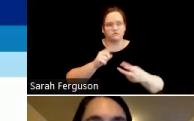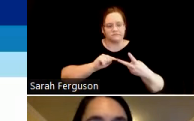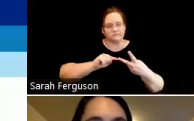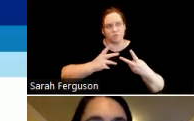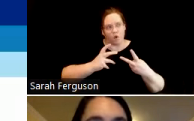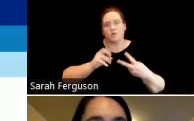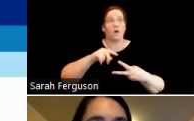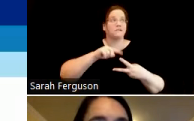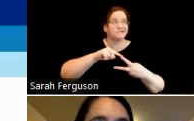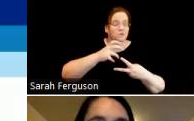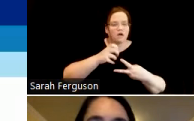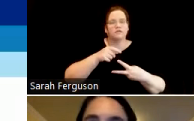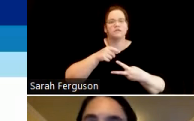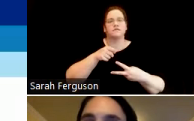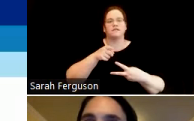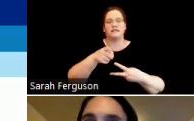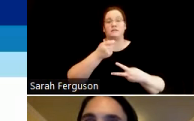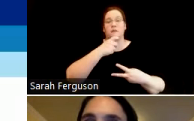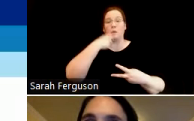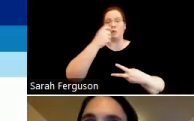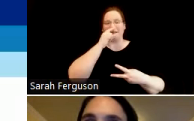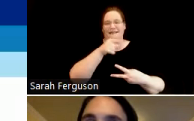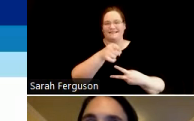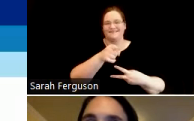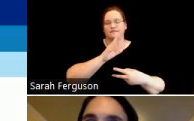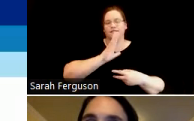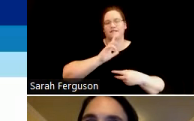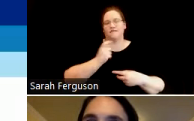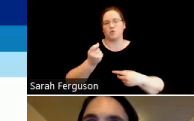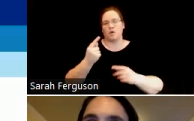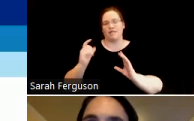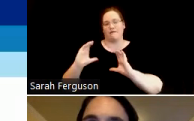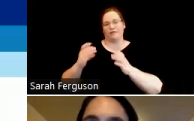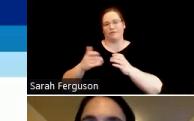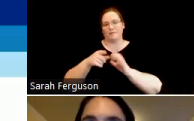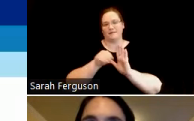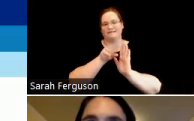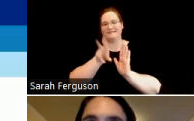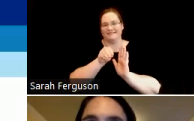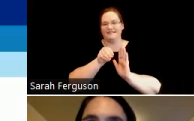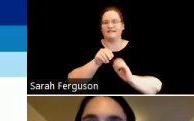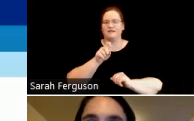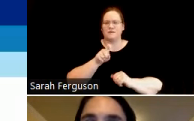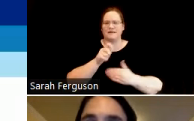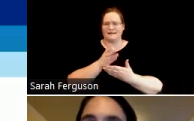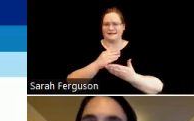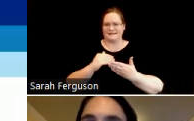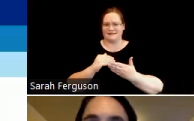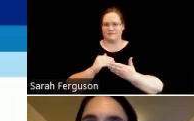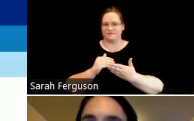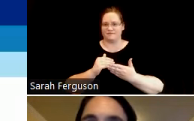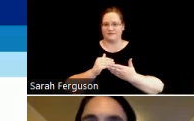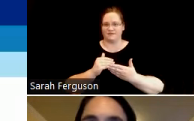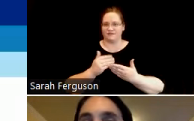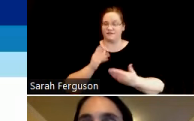and these are obviously a little bit older kids. This is in the 5 to 11 year wave of kids. We need some, I should have gotten you a